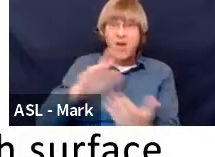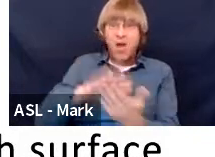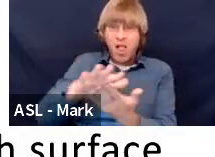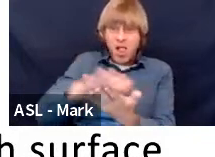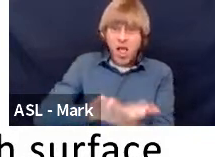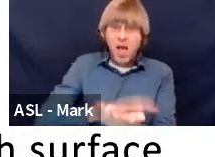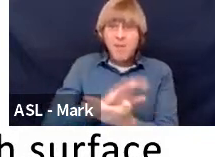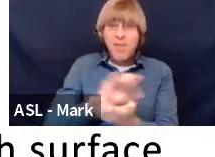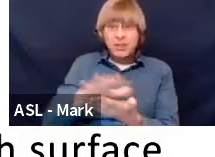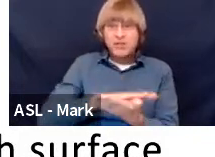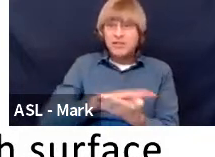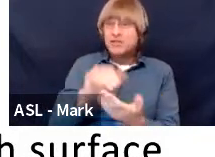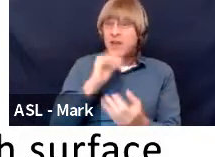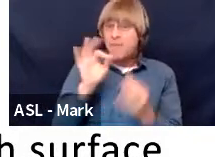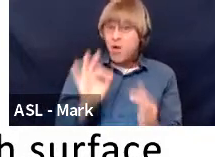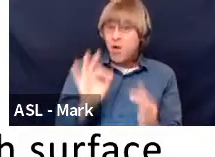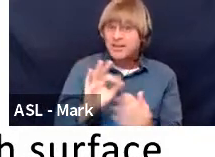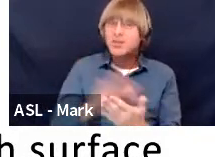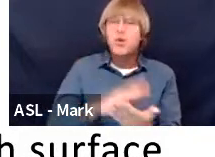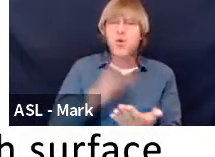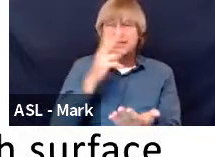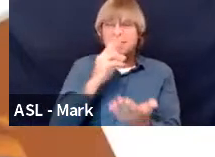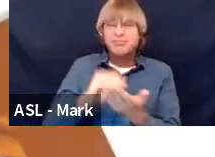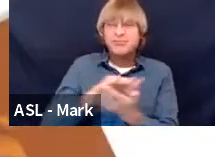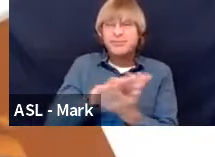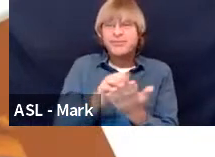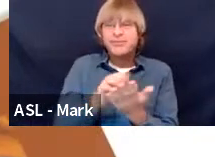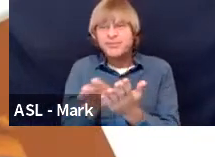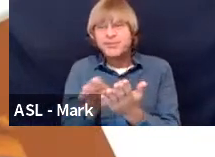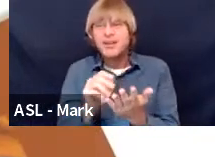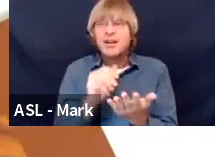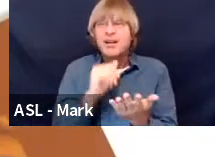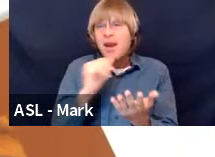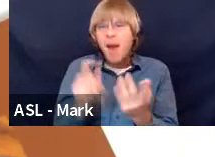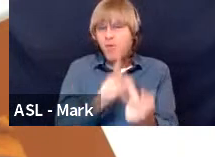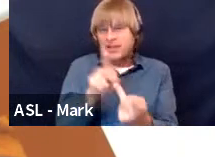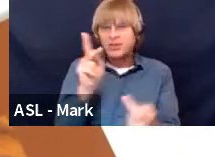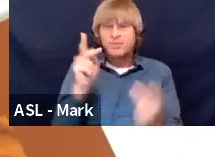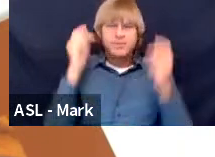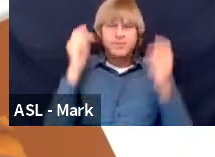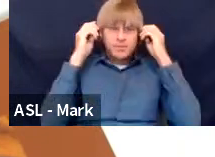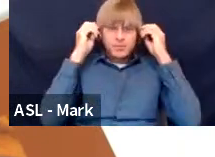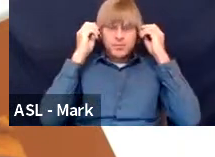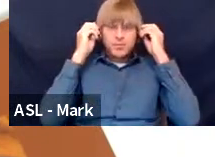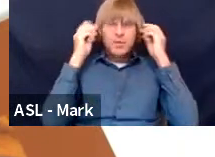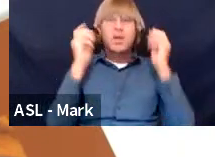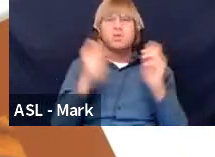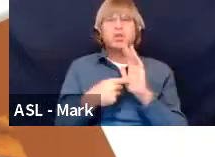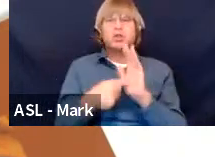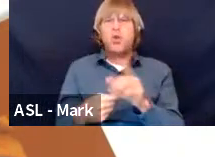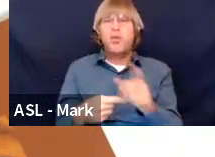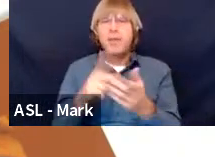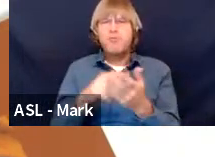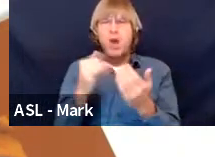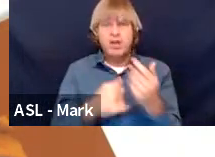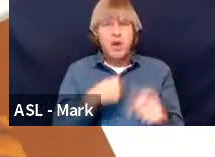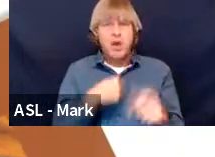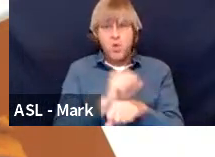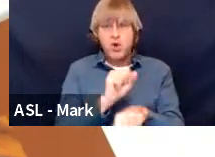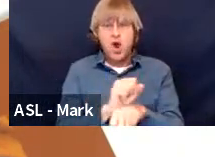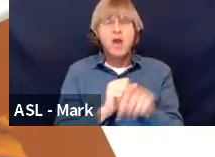paper and the surface isn't perfect, you're going to see a lot of mottling and imperfections. So I thought I'd share with you one of the projects I worked